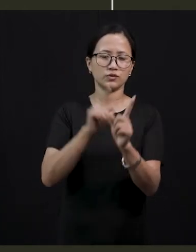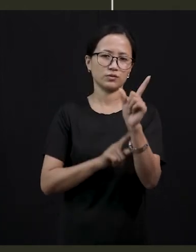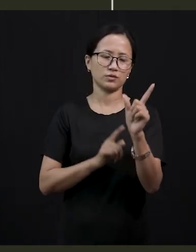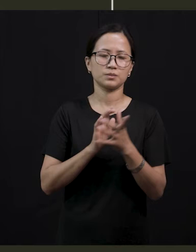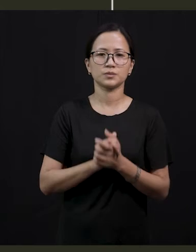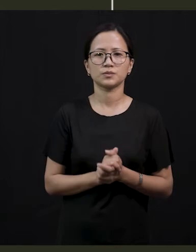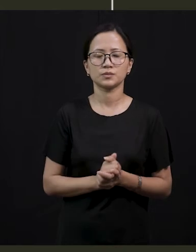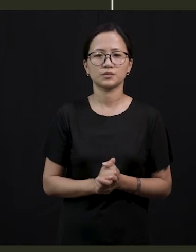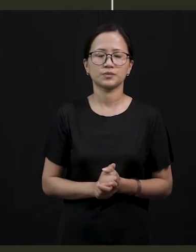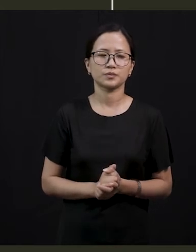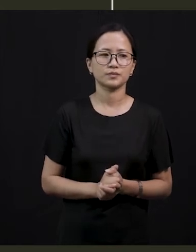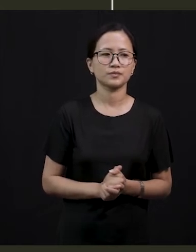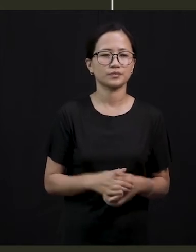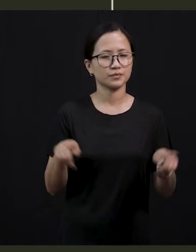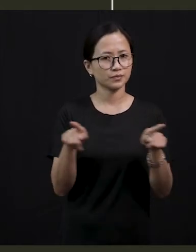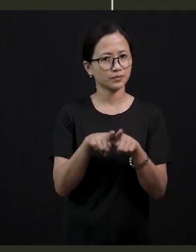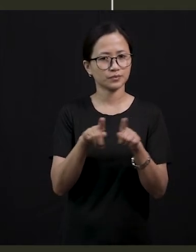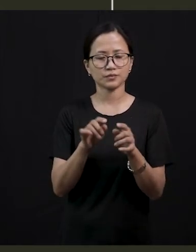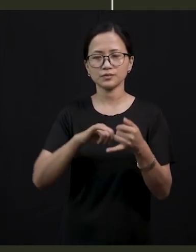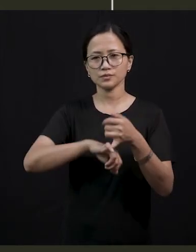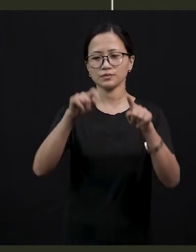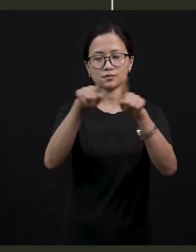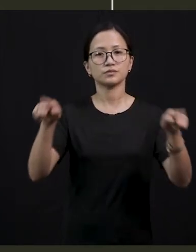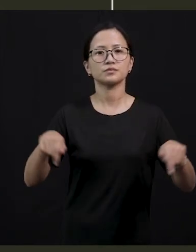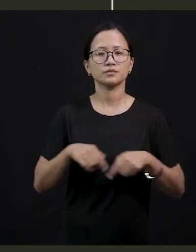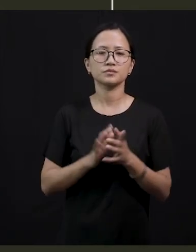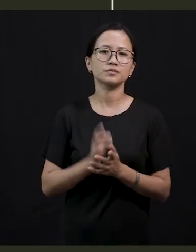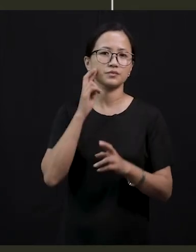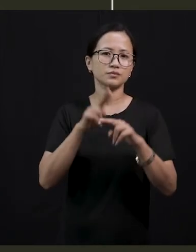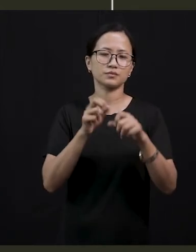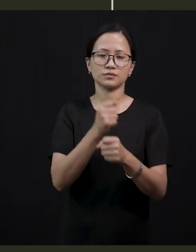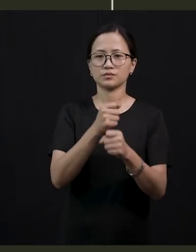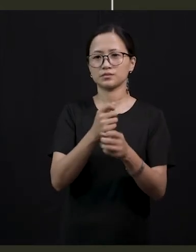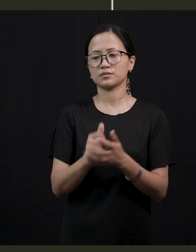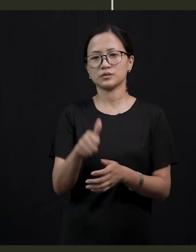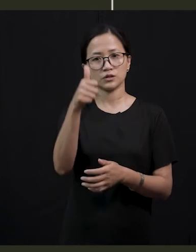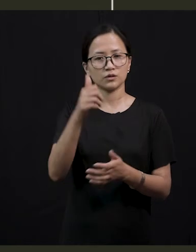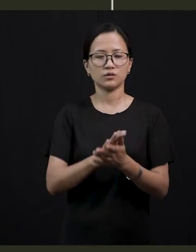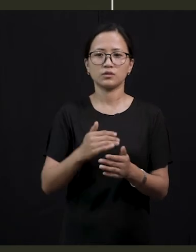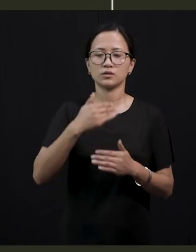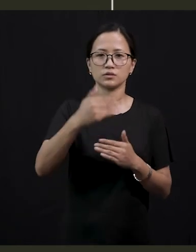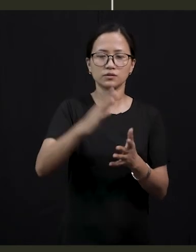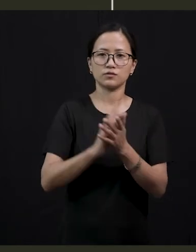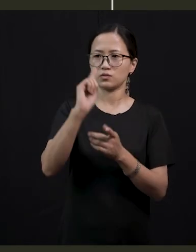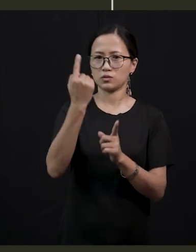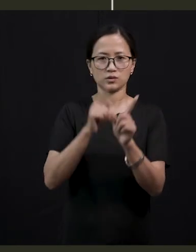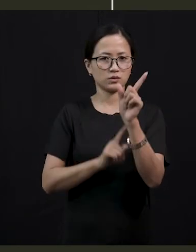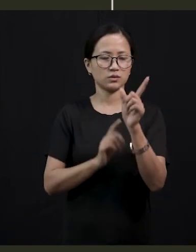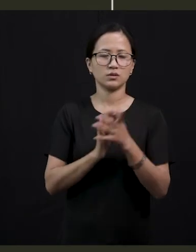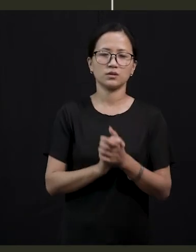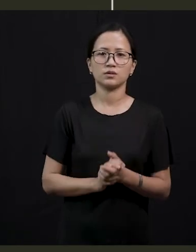years. Also, in the same situation, if the governor feels, he can also extend for 1 year.